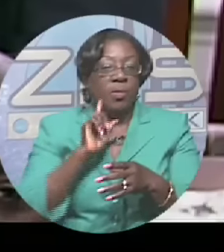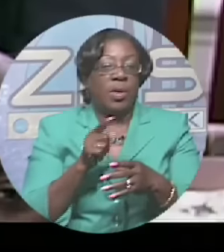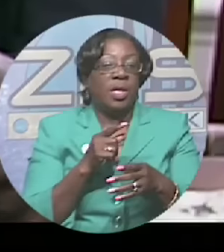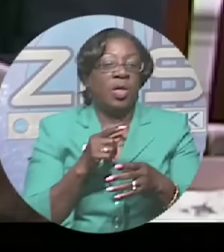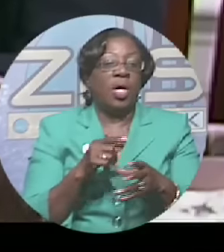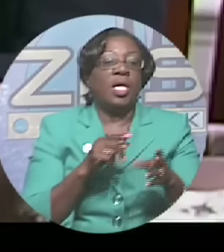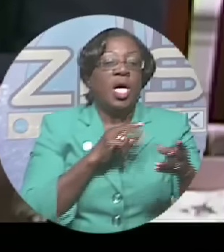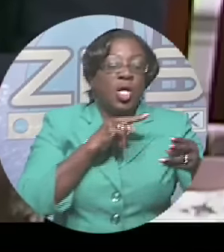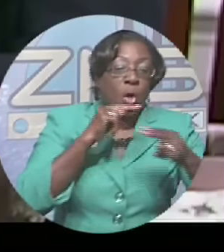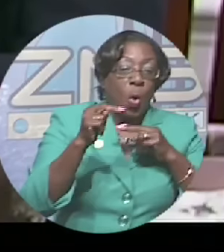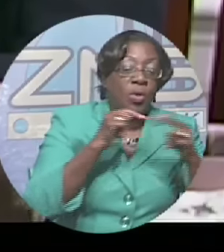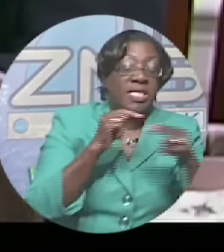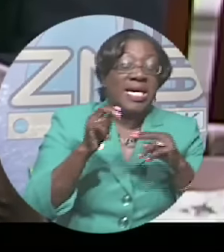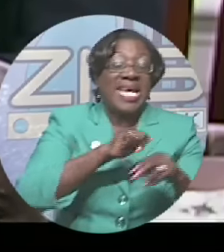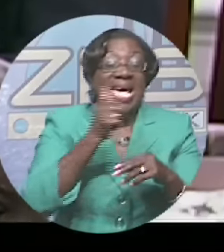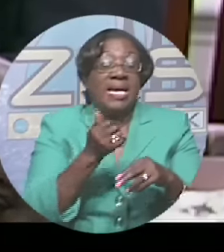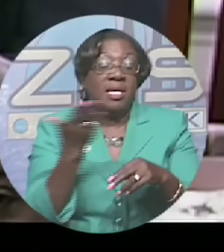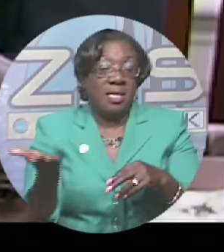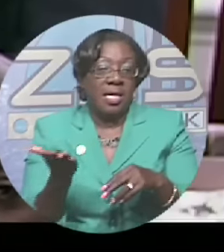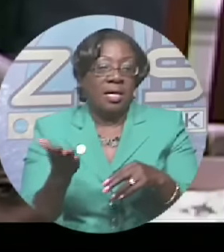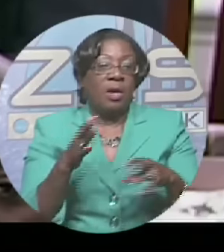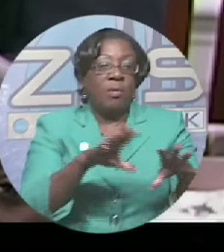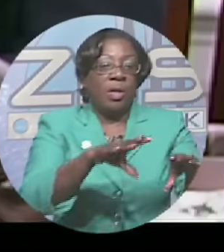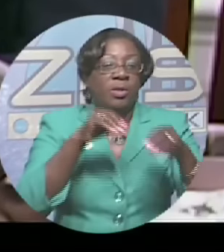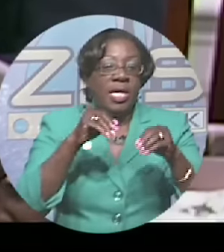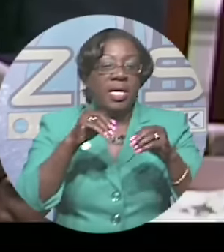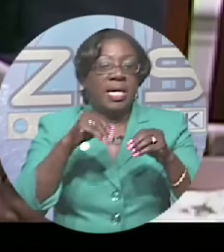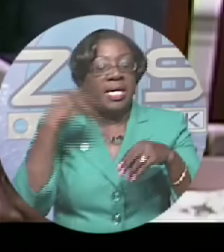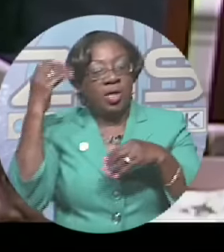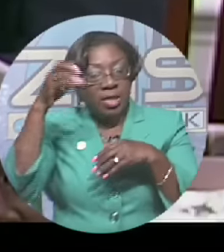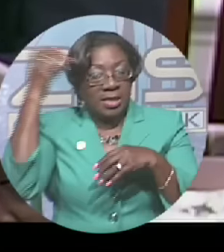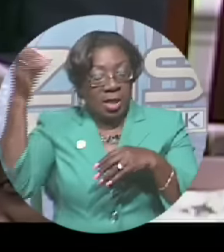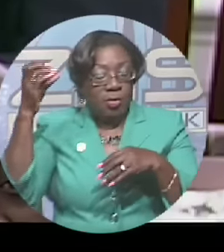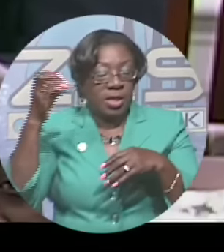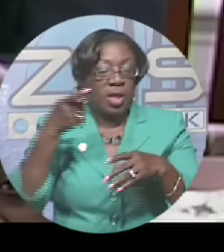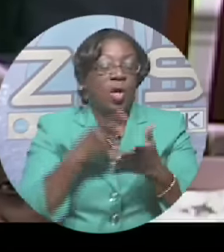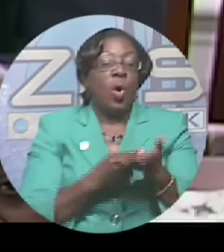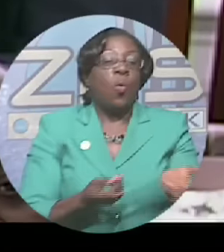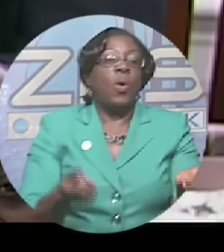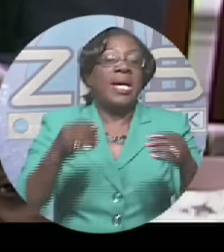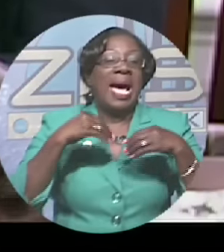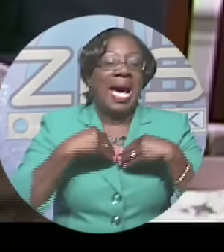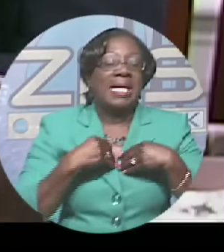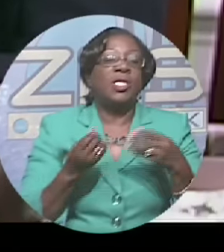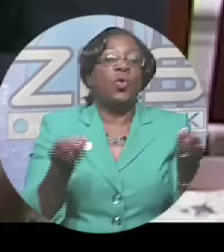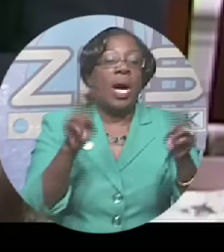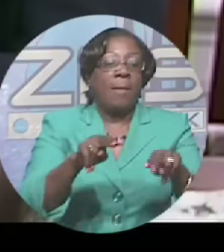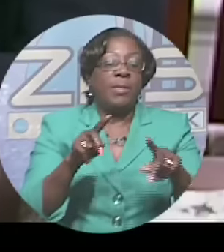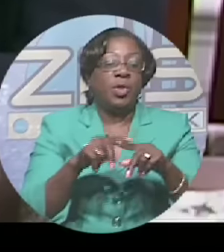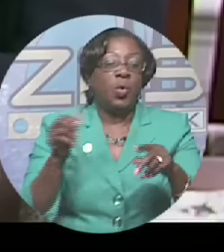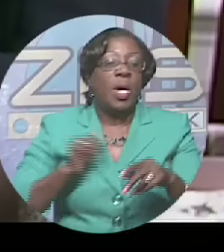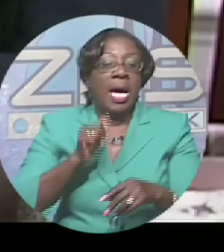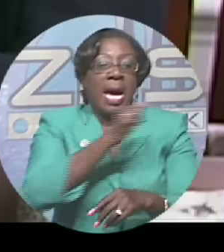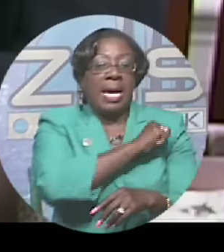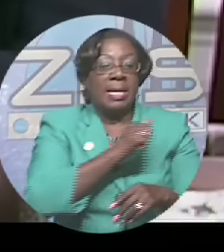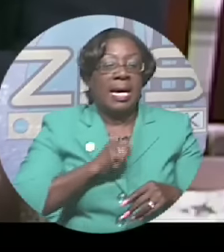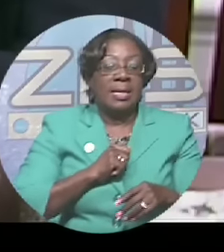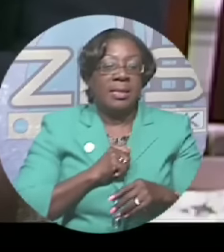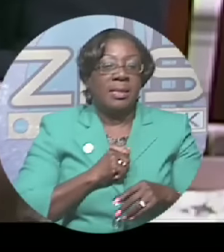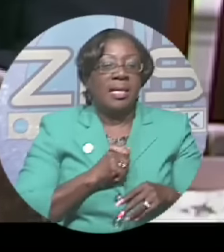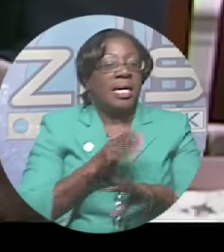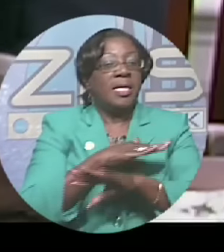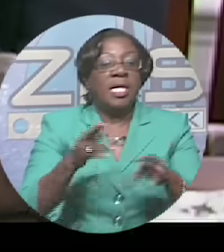unilaterally negotiate anything without taking into consideration what has to happen for Atlantis. It does not